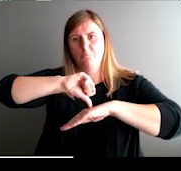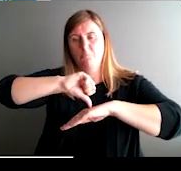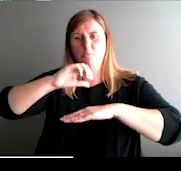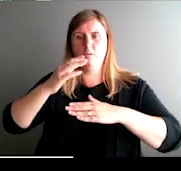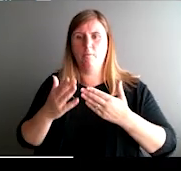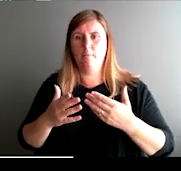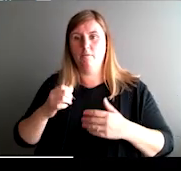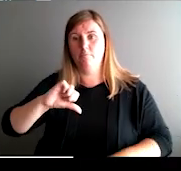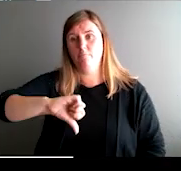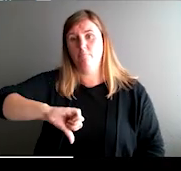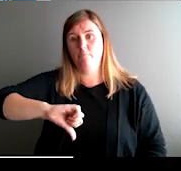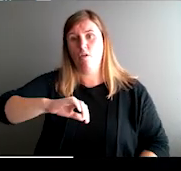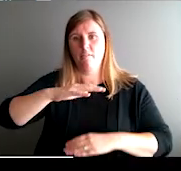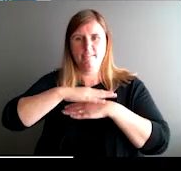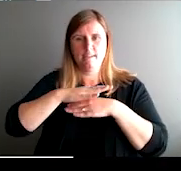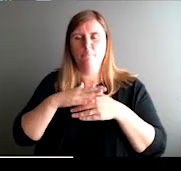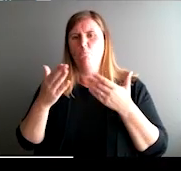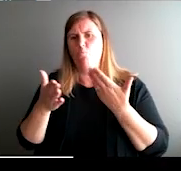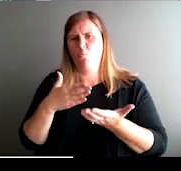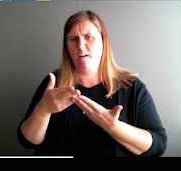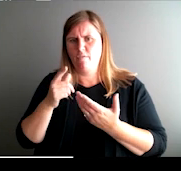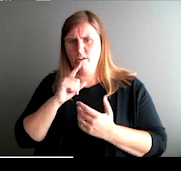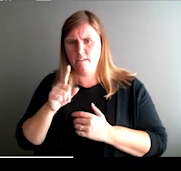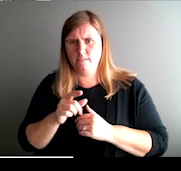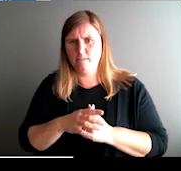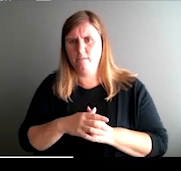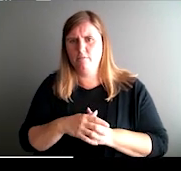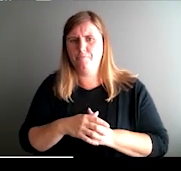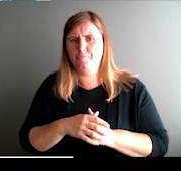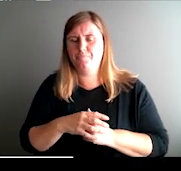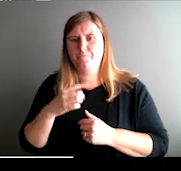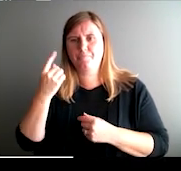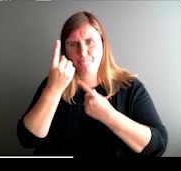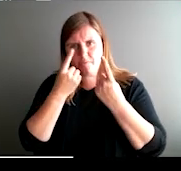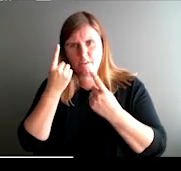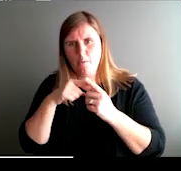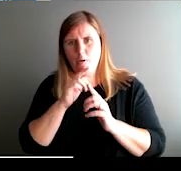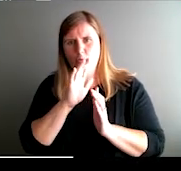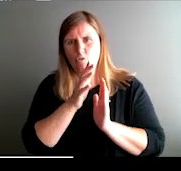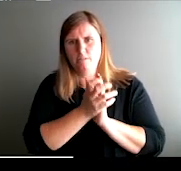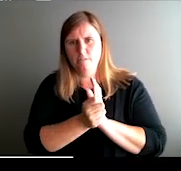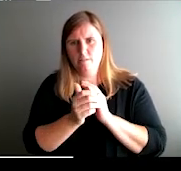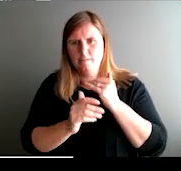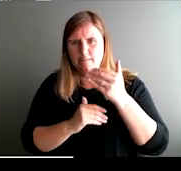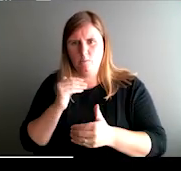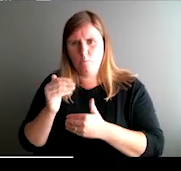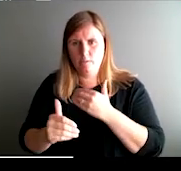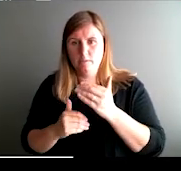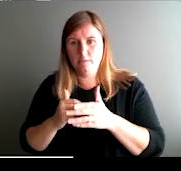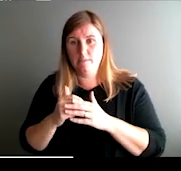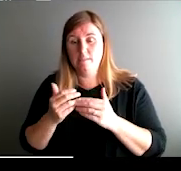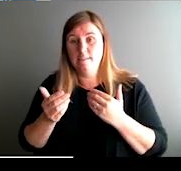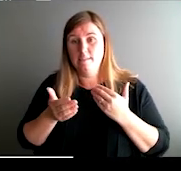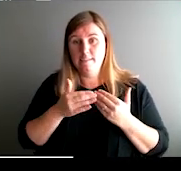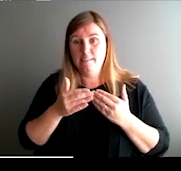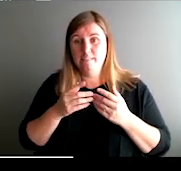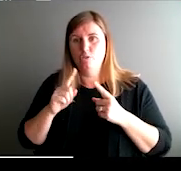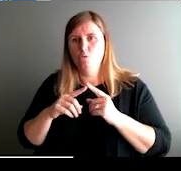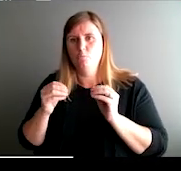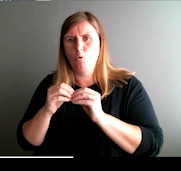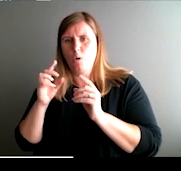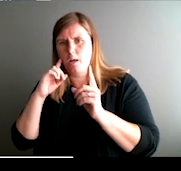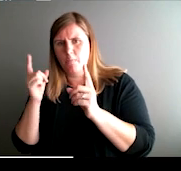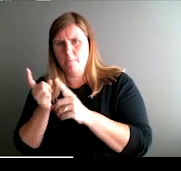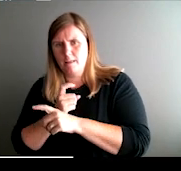on their fists and they do it on the table. Whatever it is, you're once again thinking skills sequence, easy to